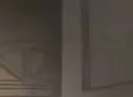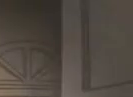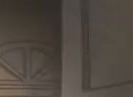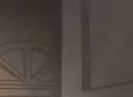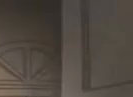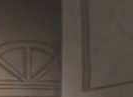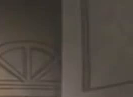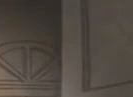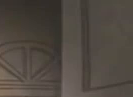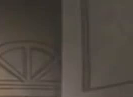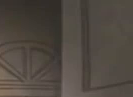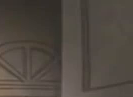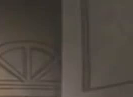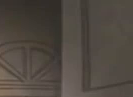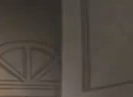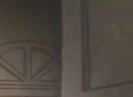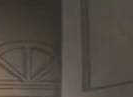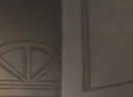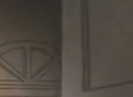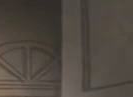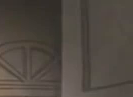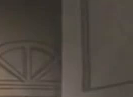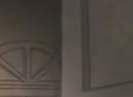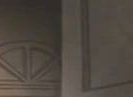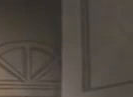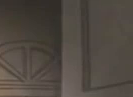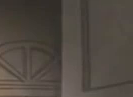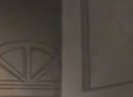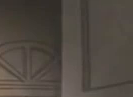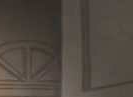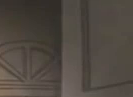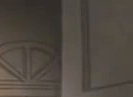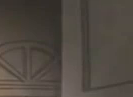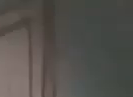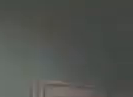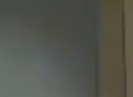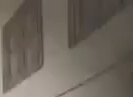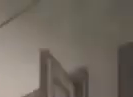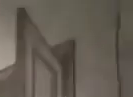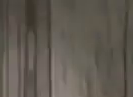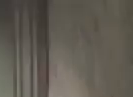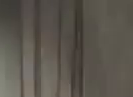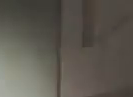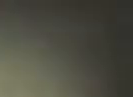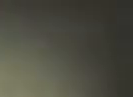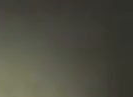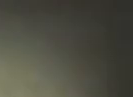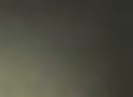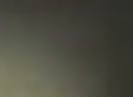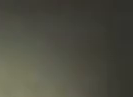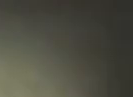coughing or sneezing into a tissue and disposing of it immediately.